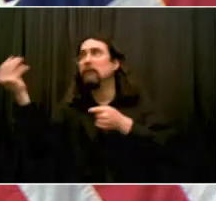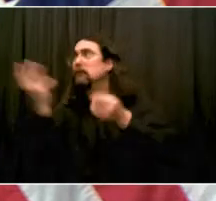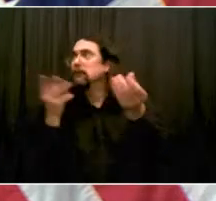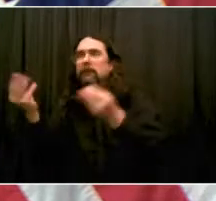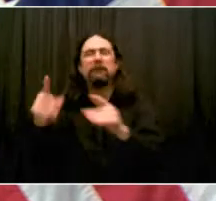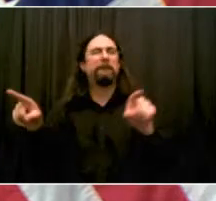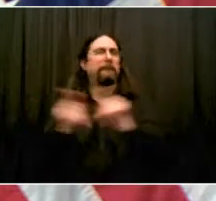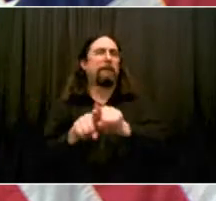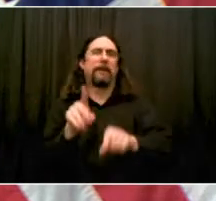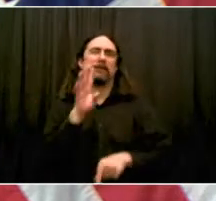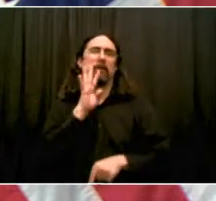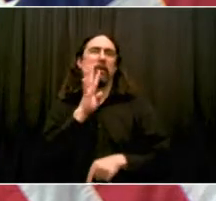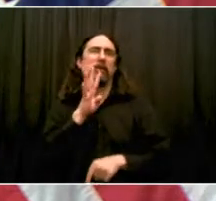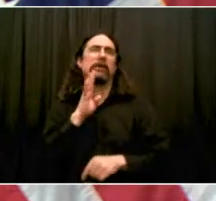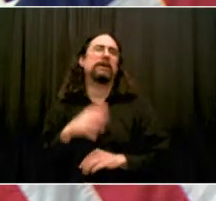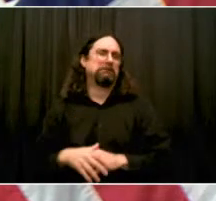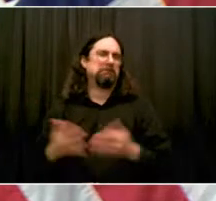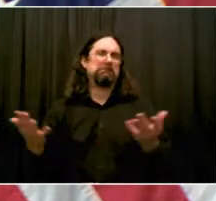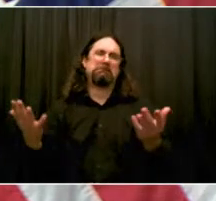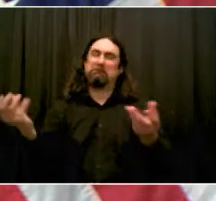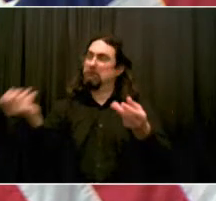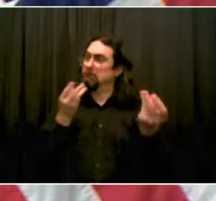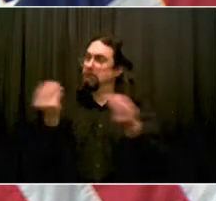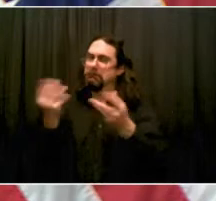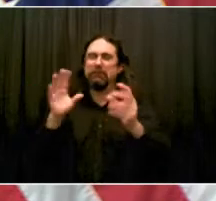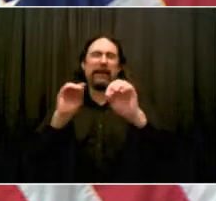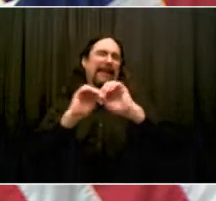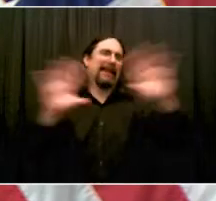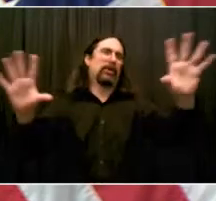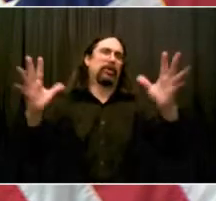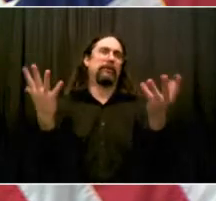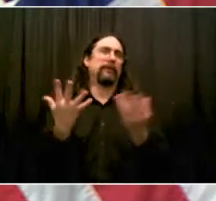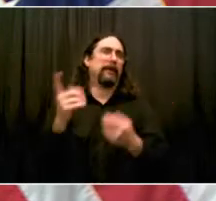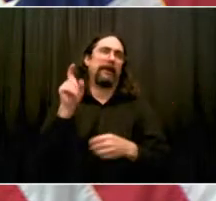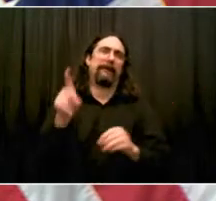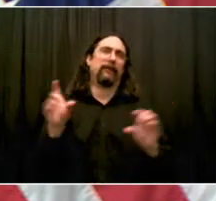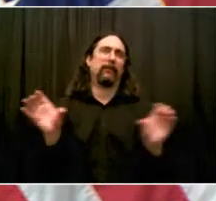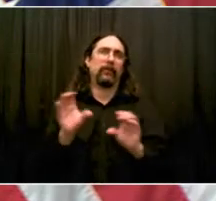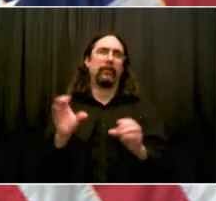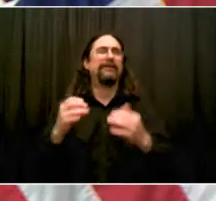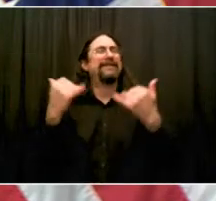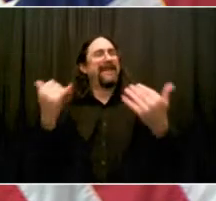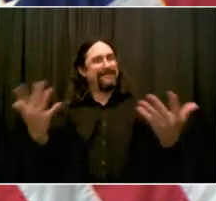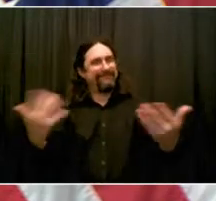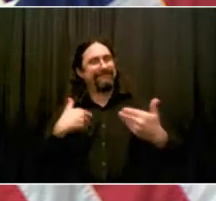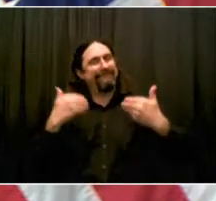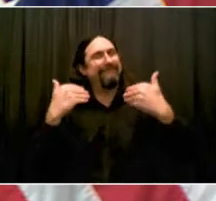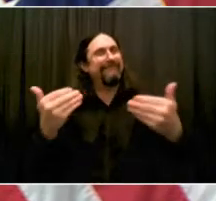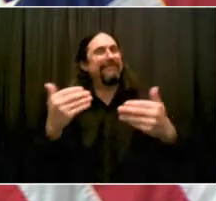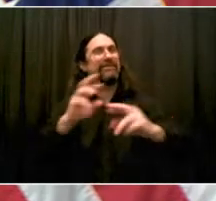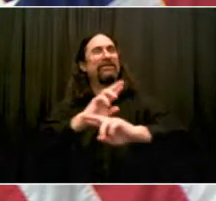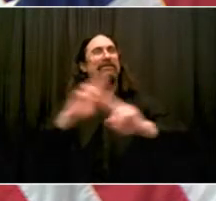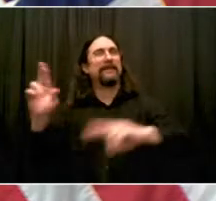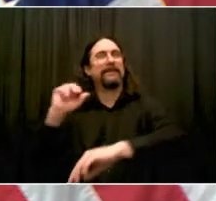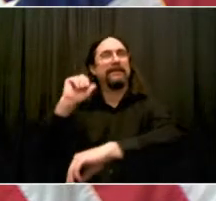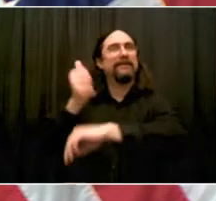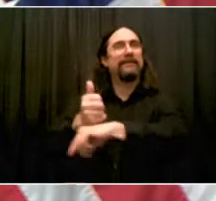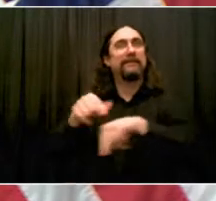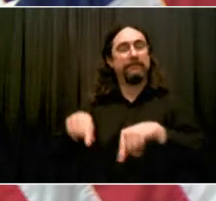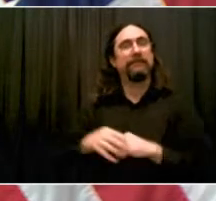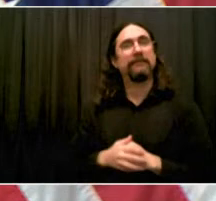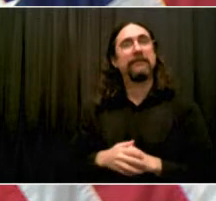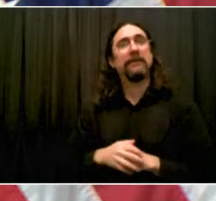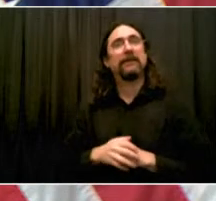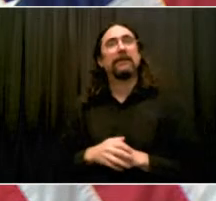way. Every new program announced this week is designed to bring more help to New Yorkers, wherever they